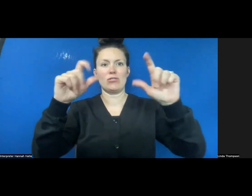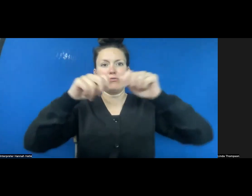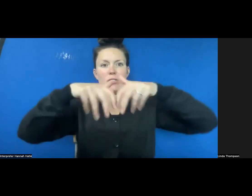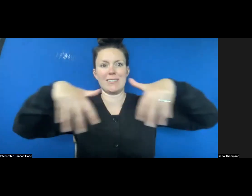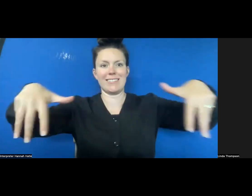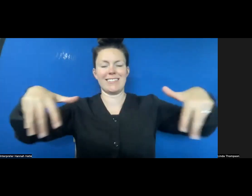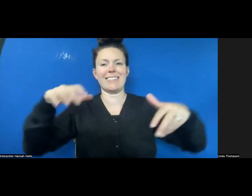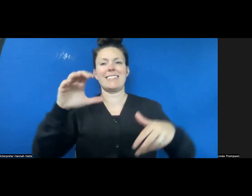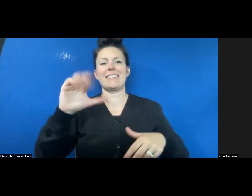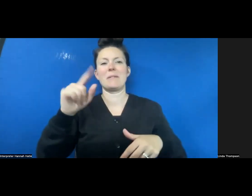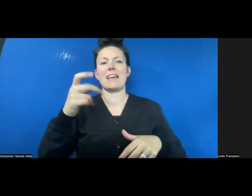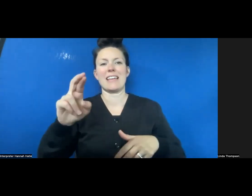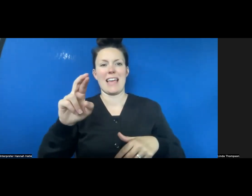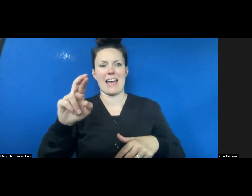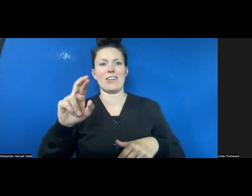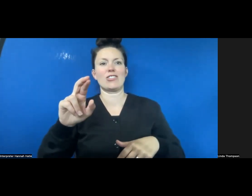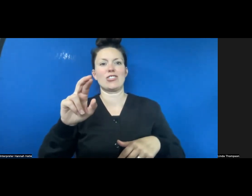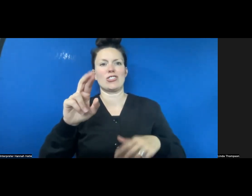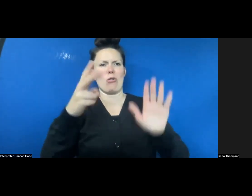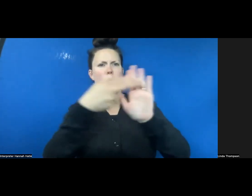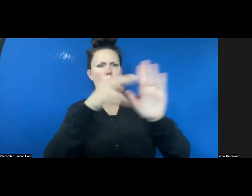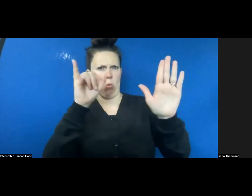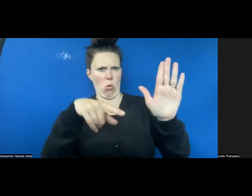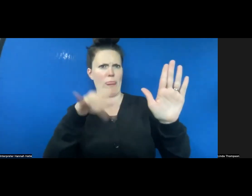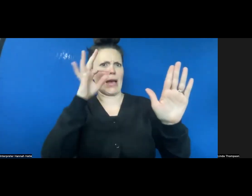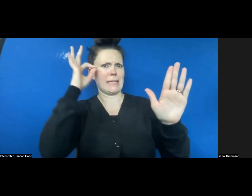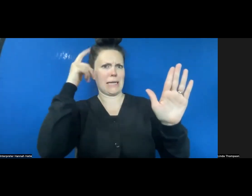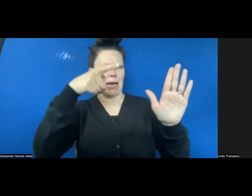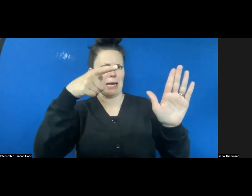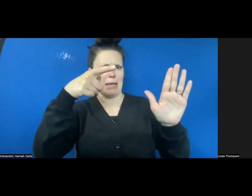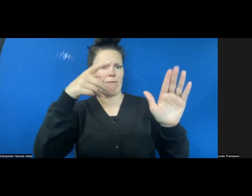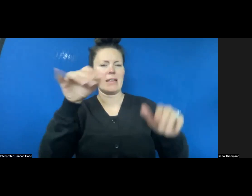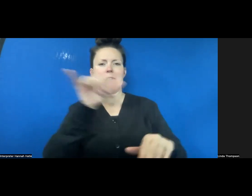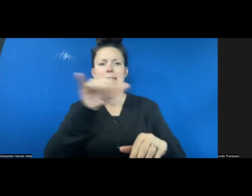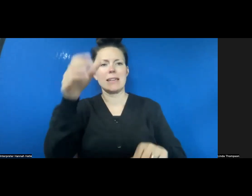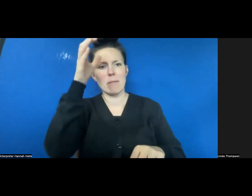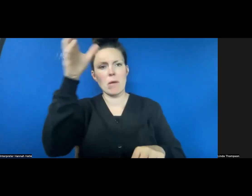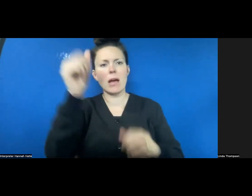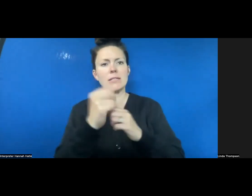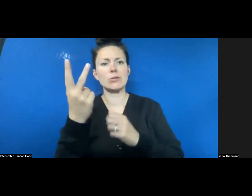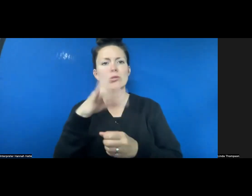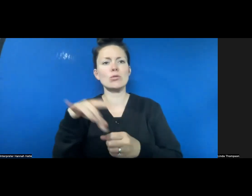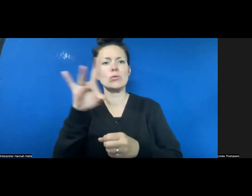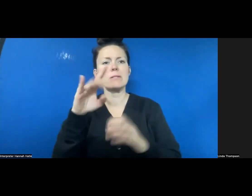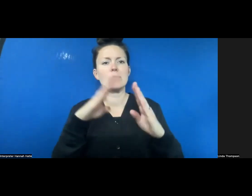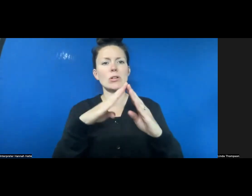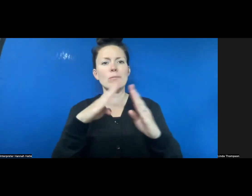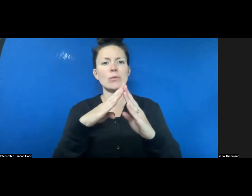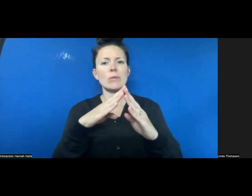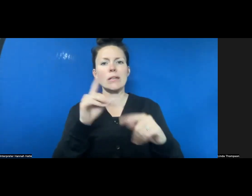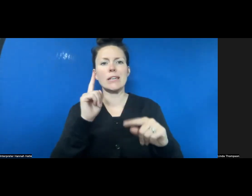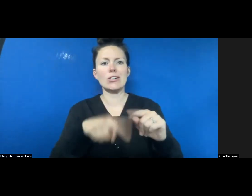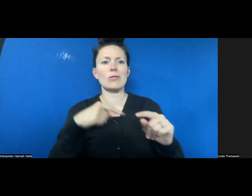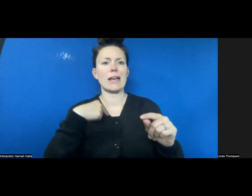right? So the same thing with the Two-Spirit community, that you can't just slap up a